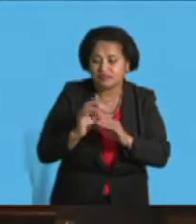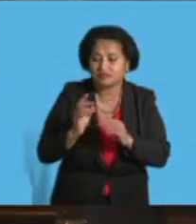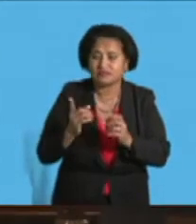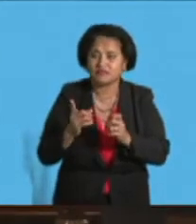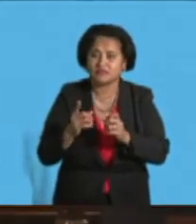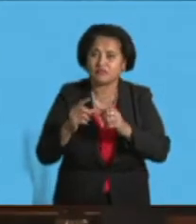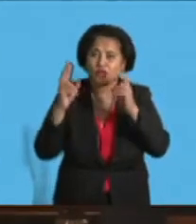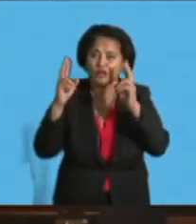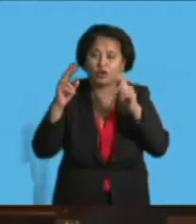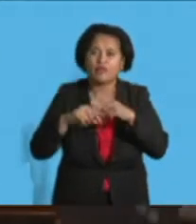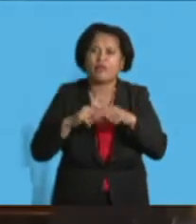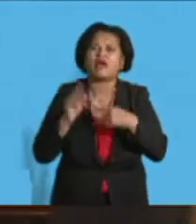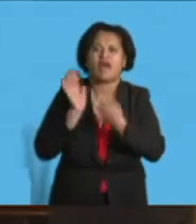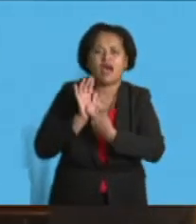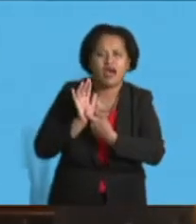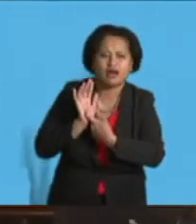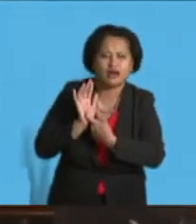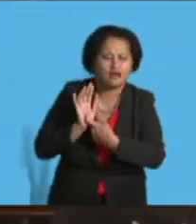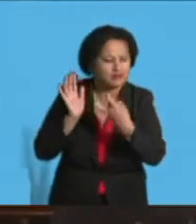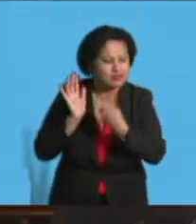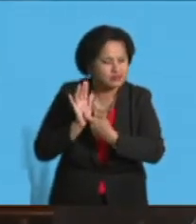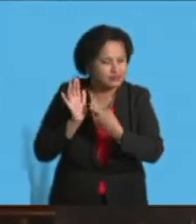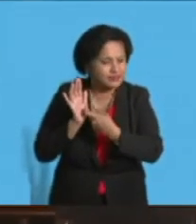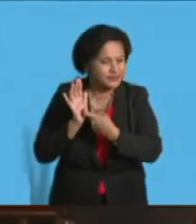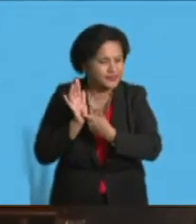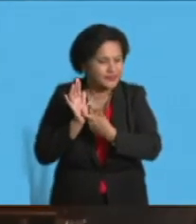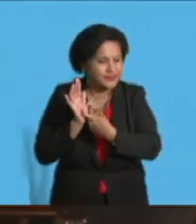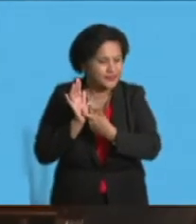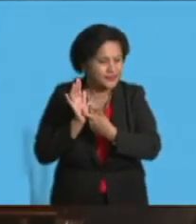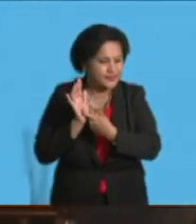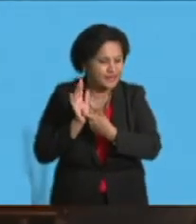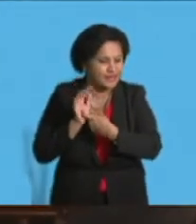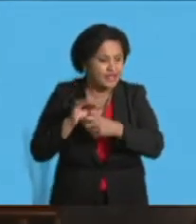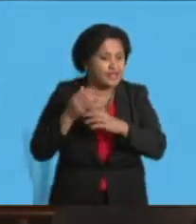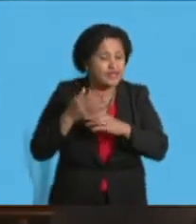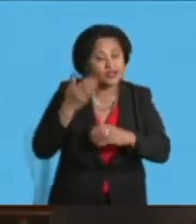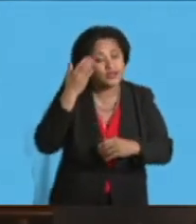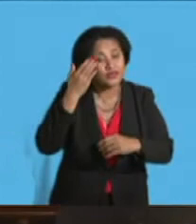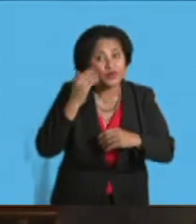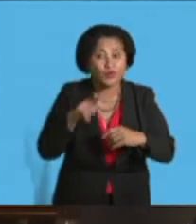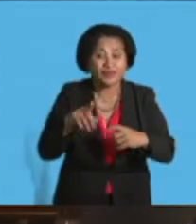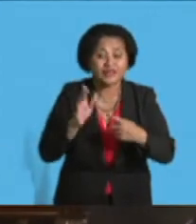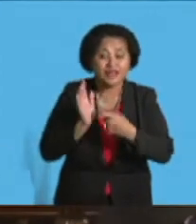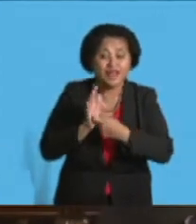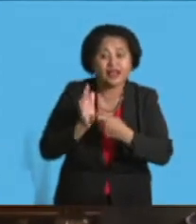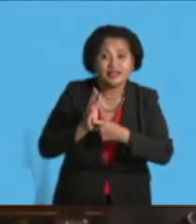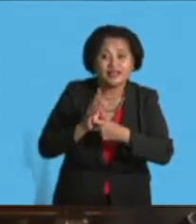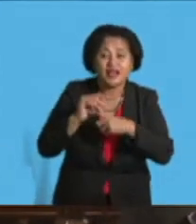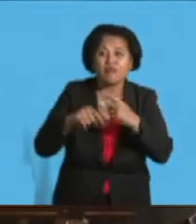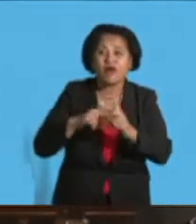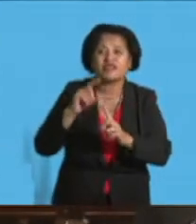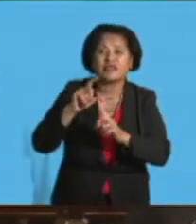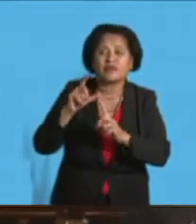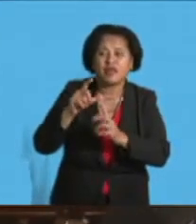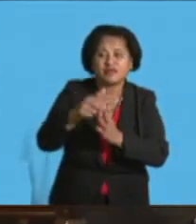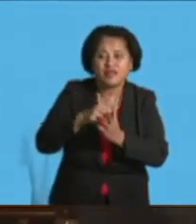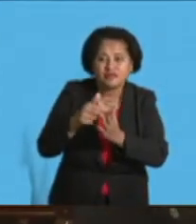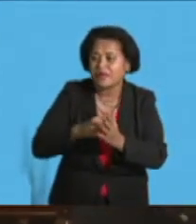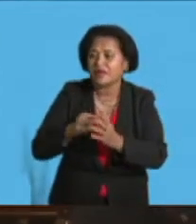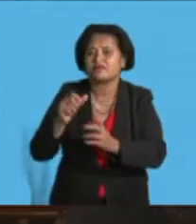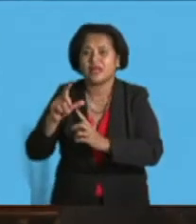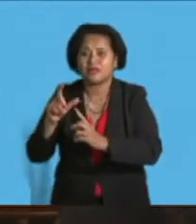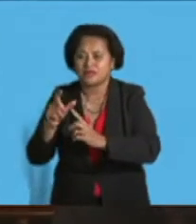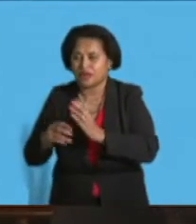is about this R, Madam Speaker. Madam Speaker, they fail to realize, Madam Speaker, this R is about capital purchases and capital works, Madam